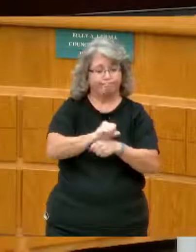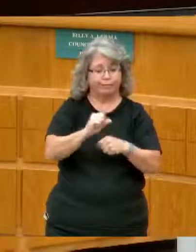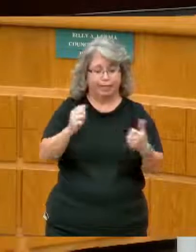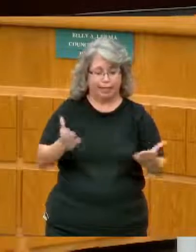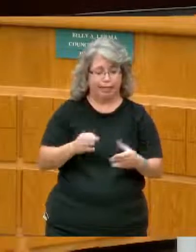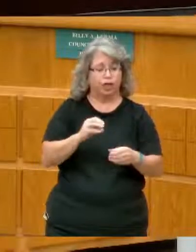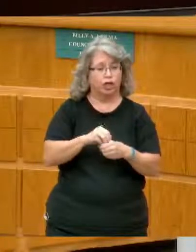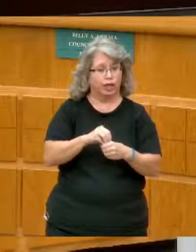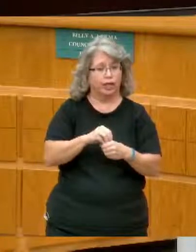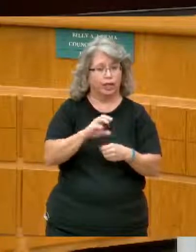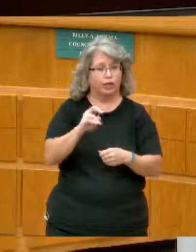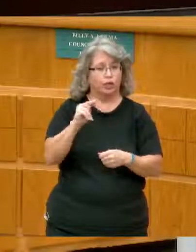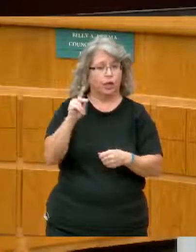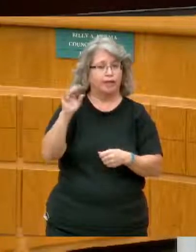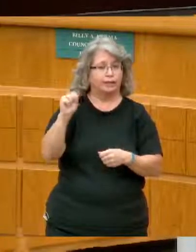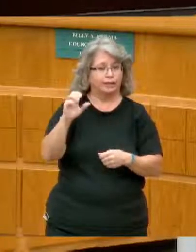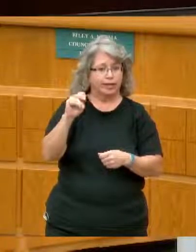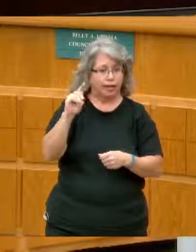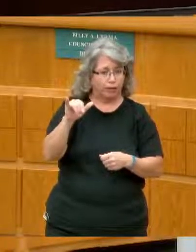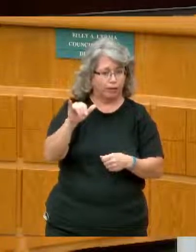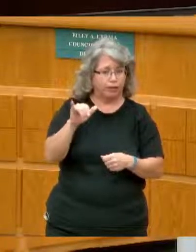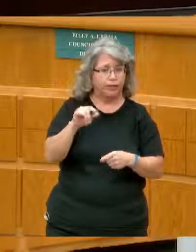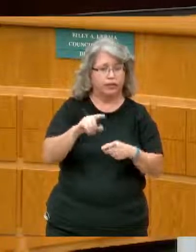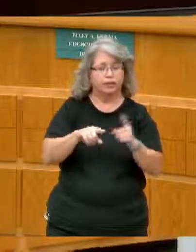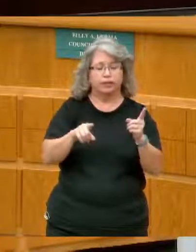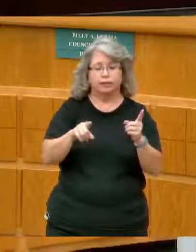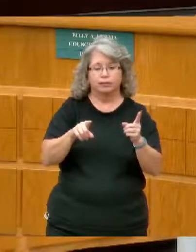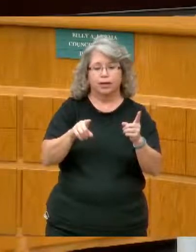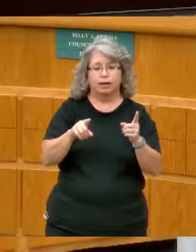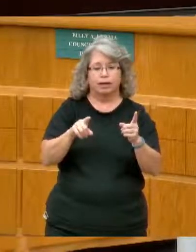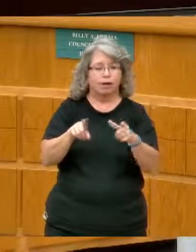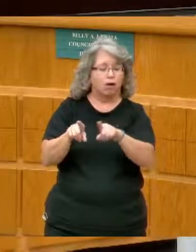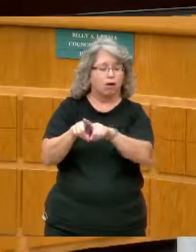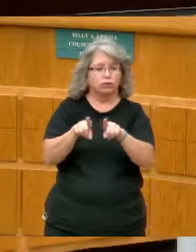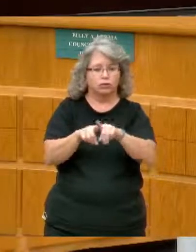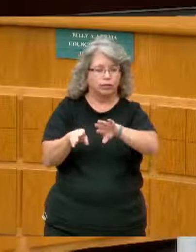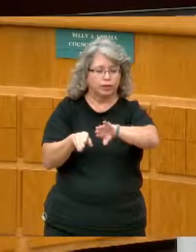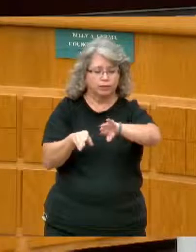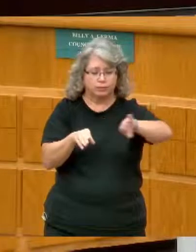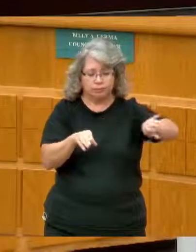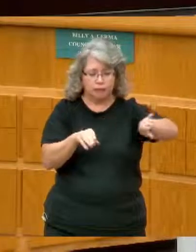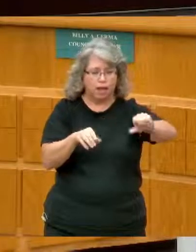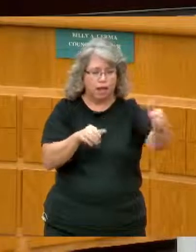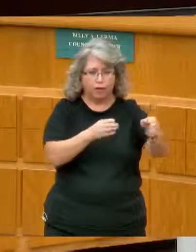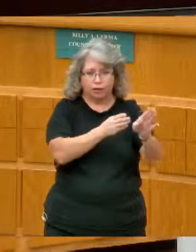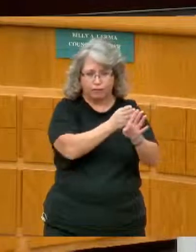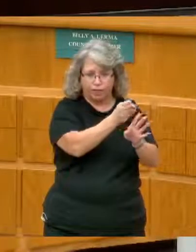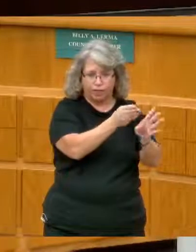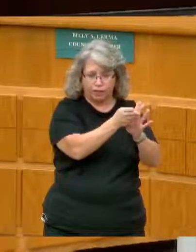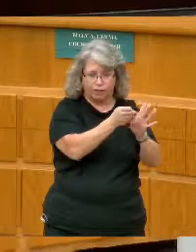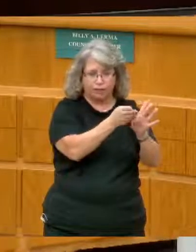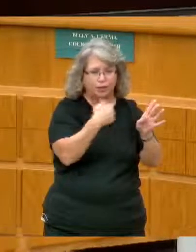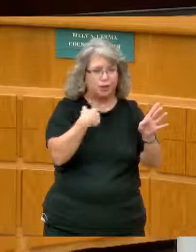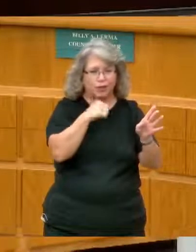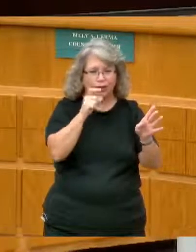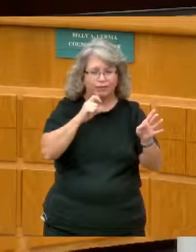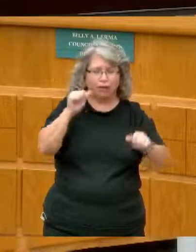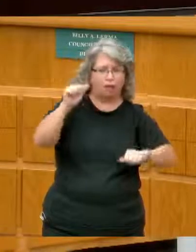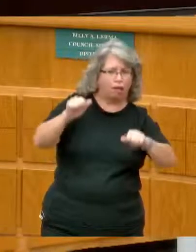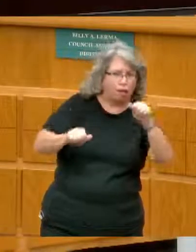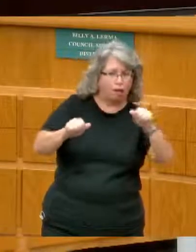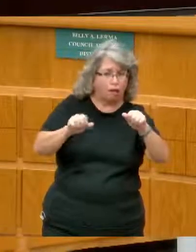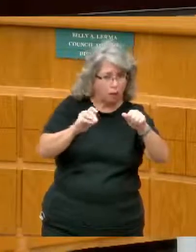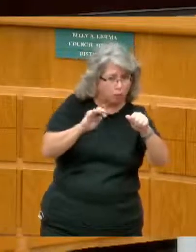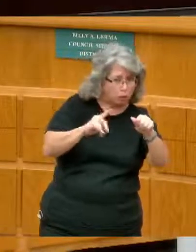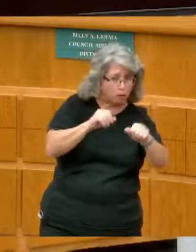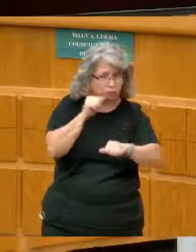no reason that we have to discuss whether or not is it or is it not Omicron. It's Omicron. CDC reported that